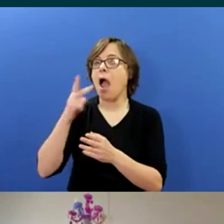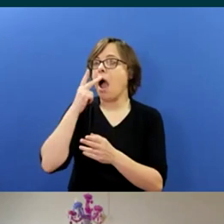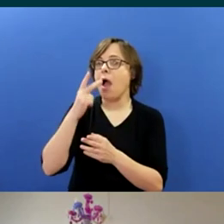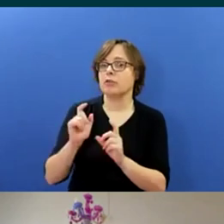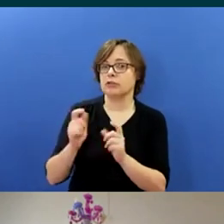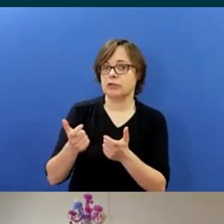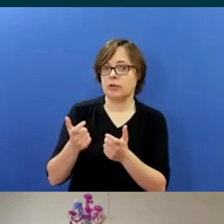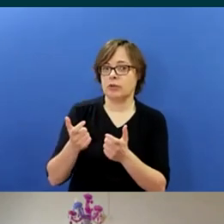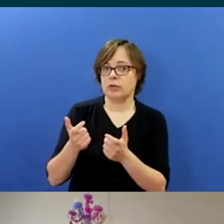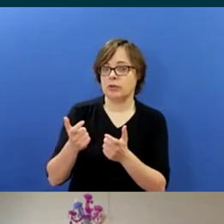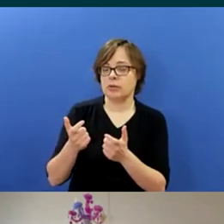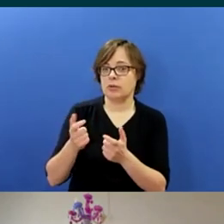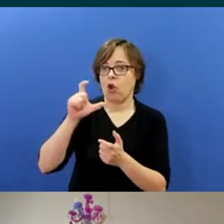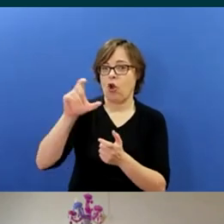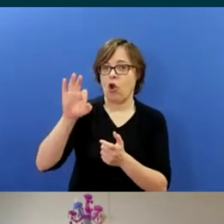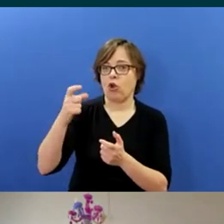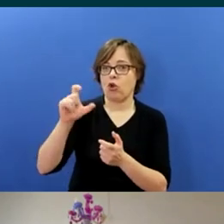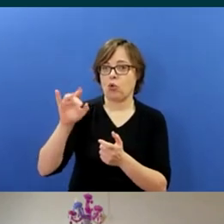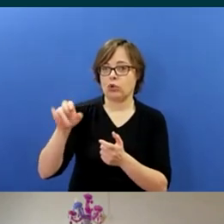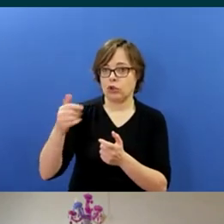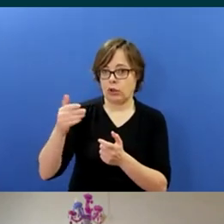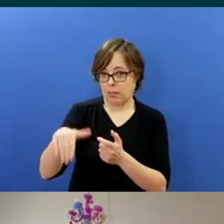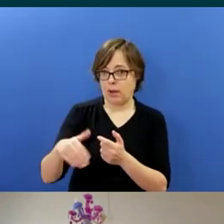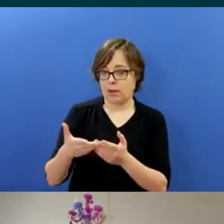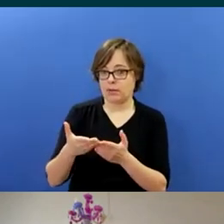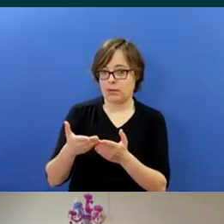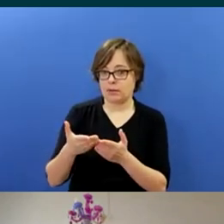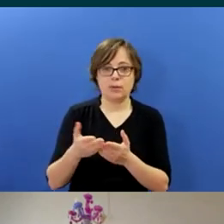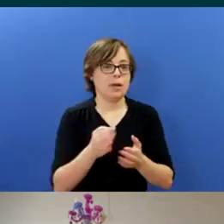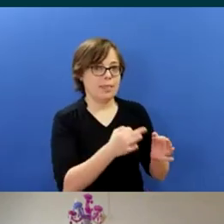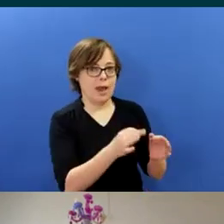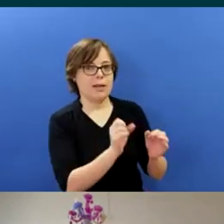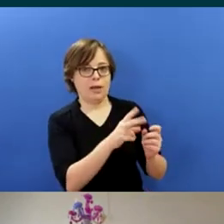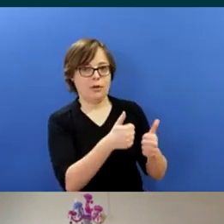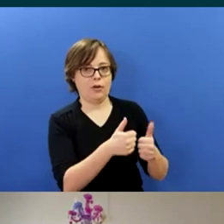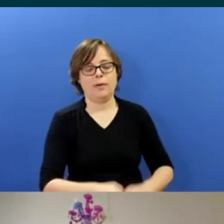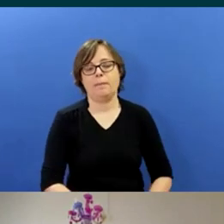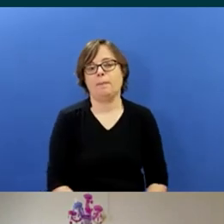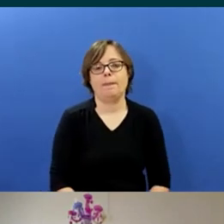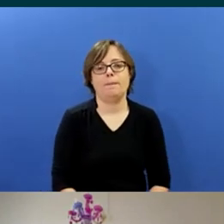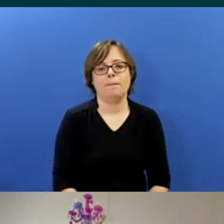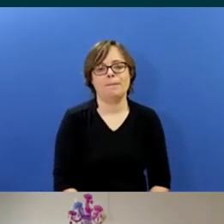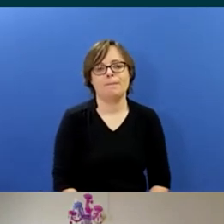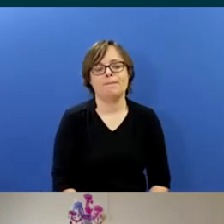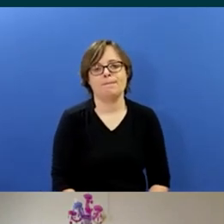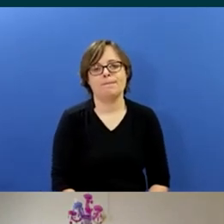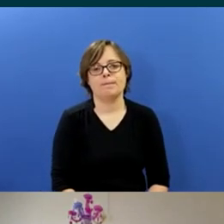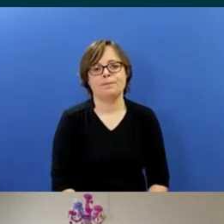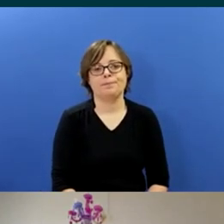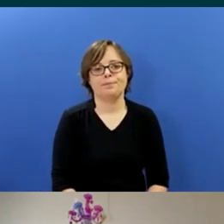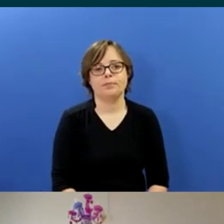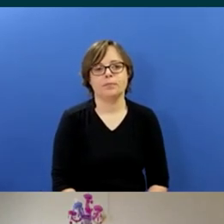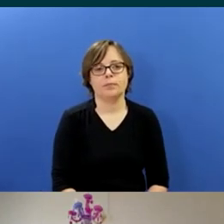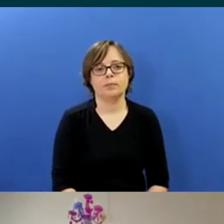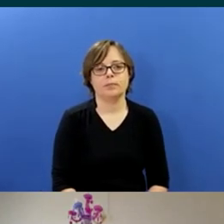of the citizen assembly? Yes, now we have it. Because all the rest was done without the slides in between. Oh, that's very